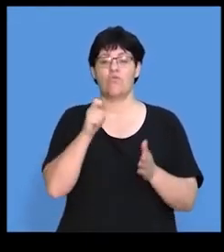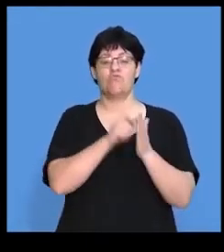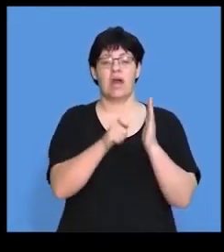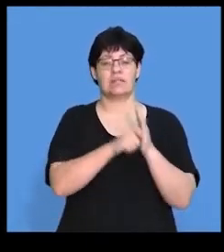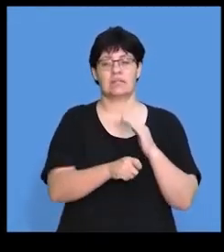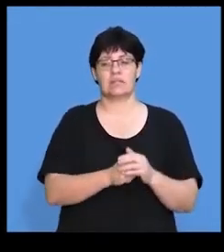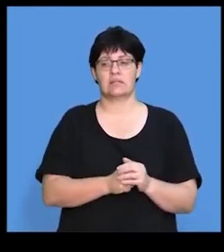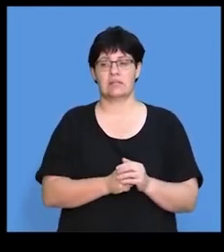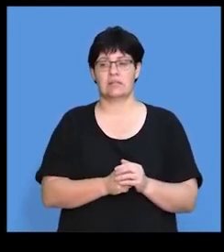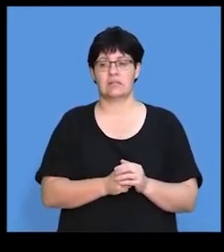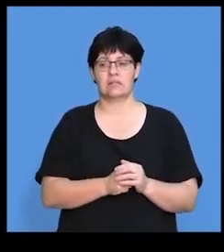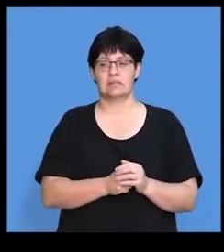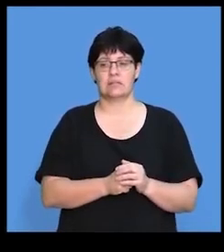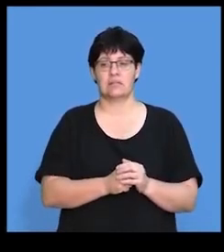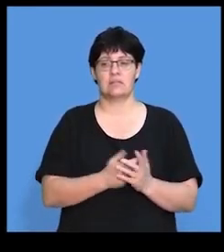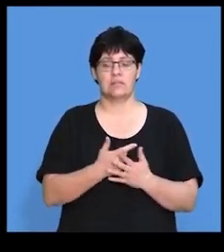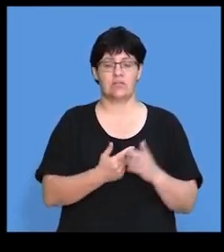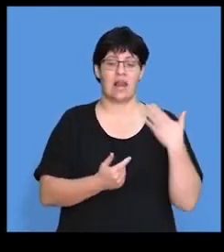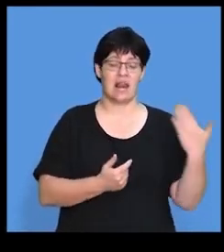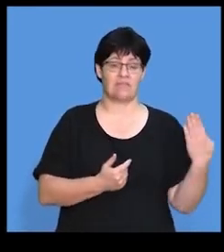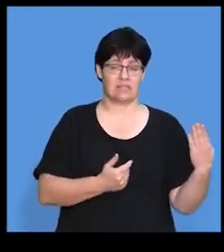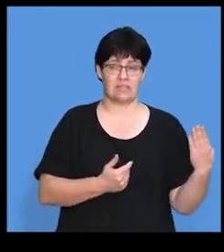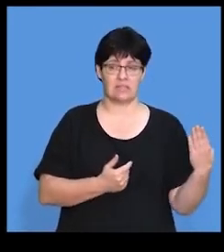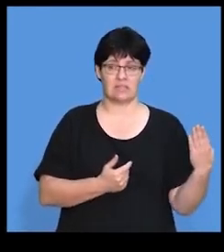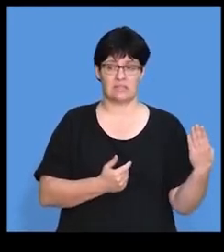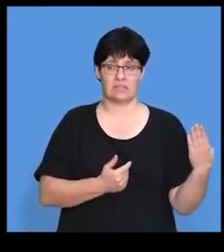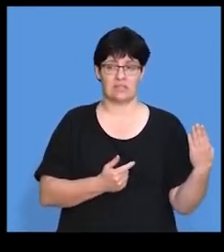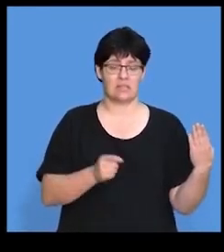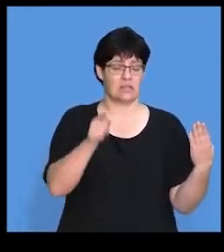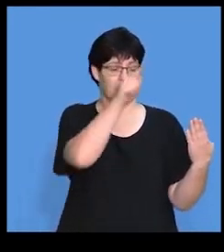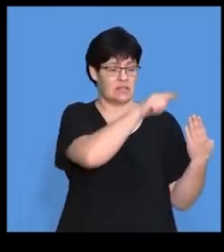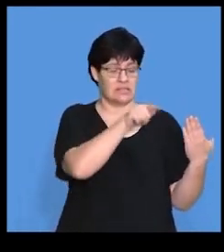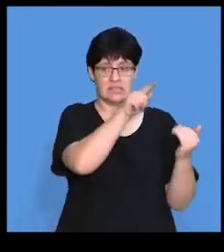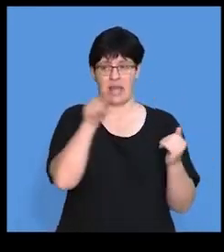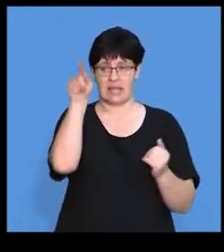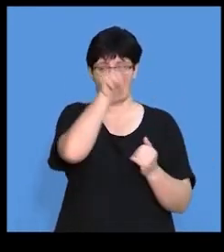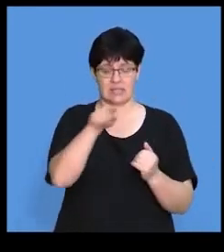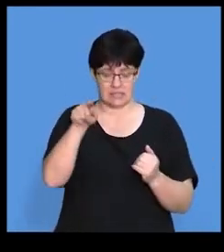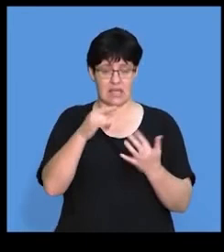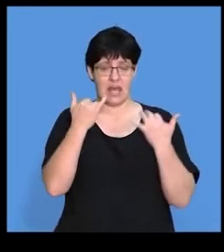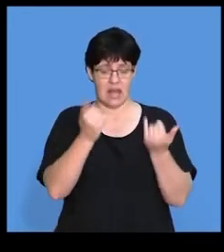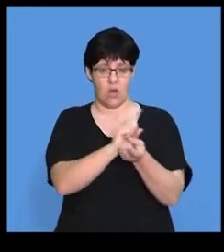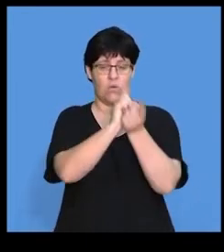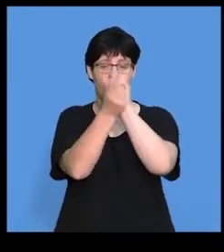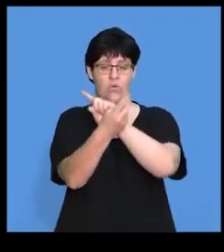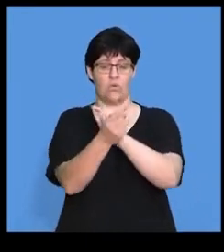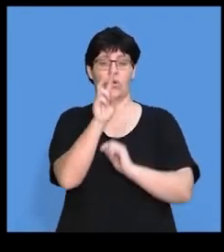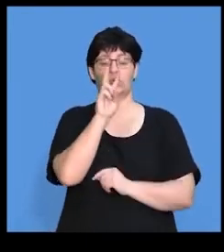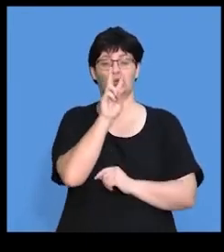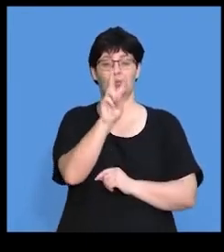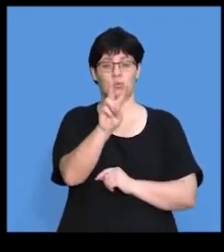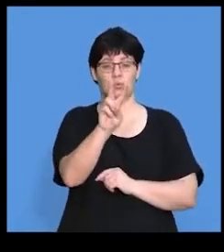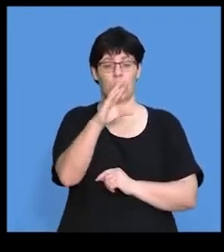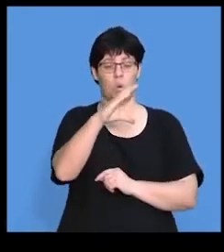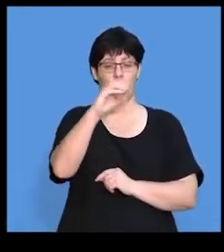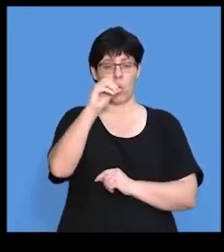to write, I shouldn't have erased that. So the left-hand side, this and this is now going to become